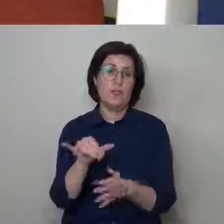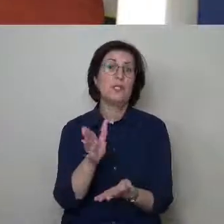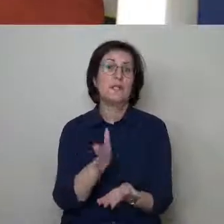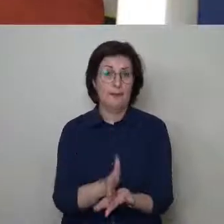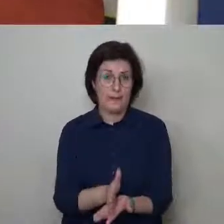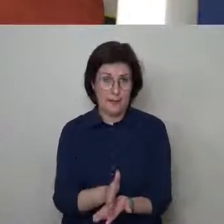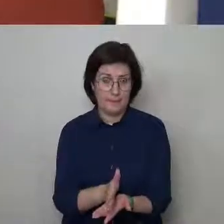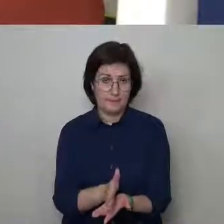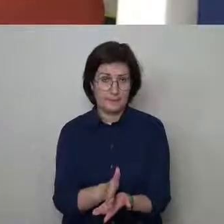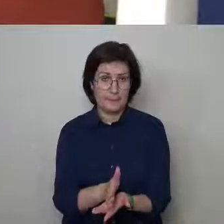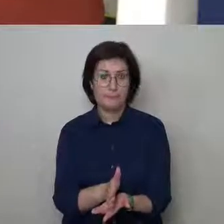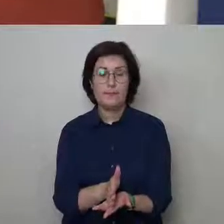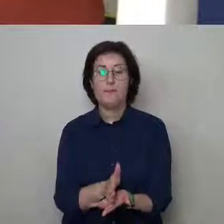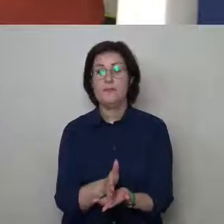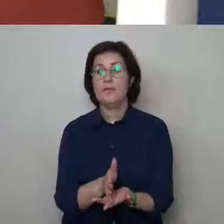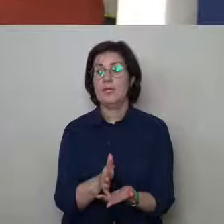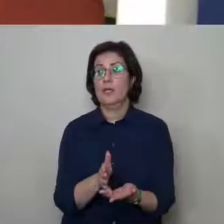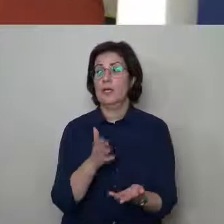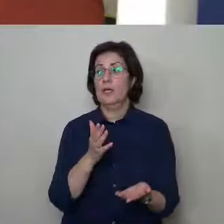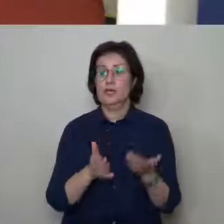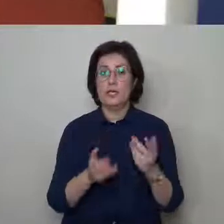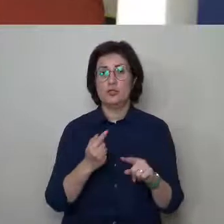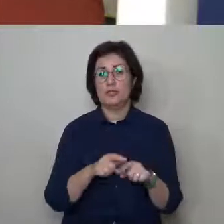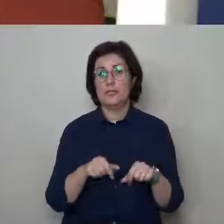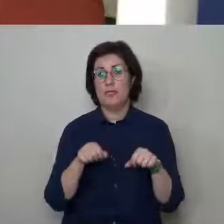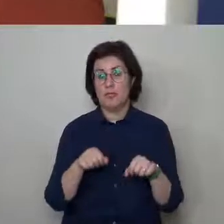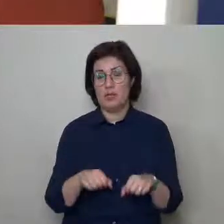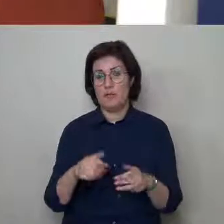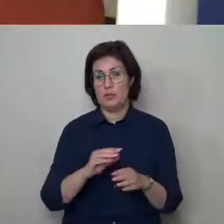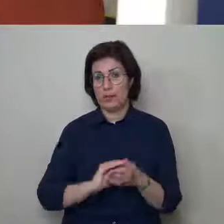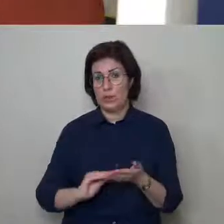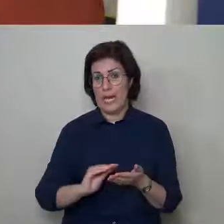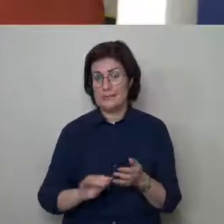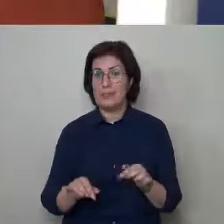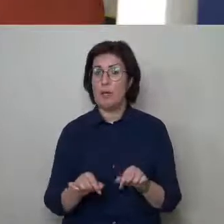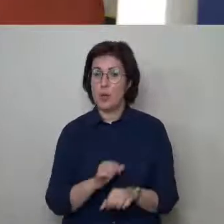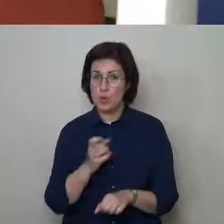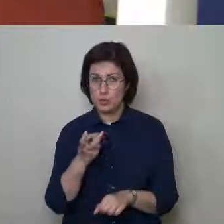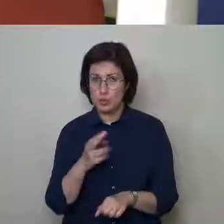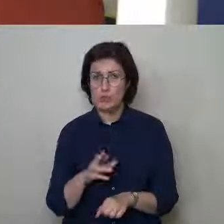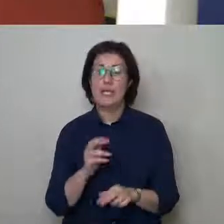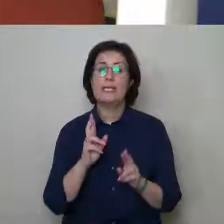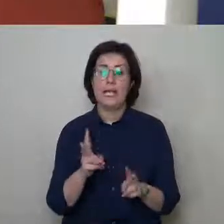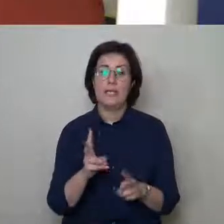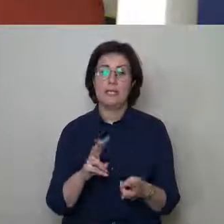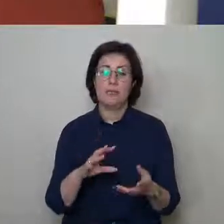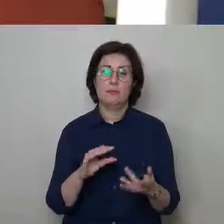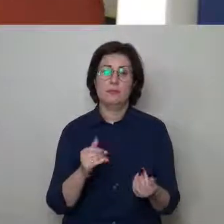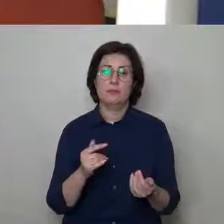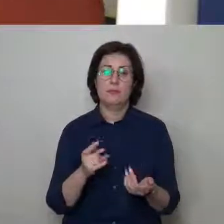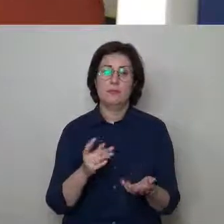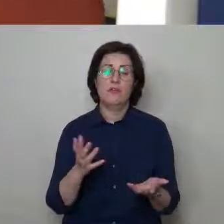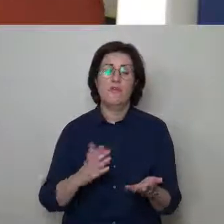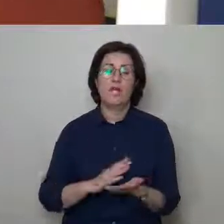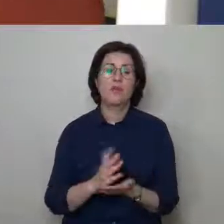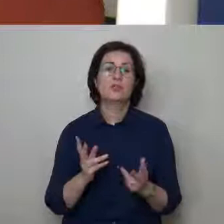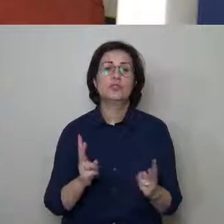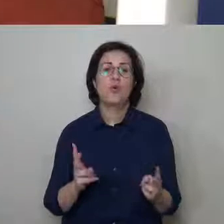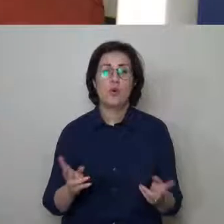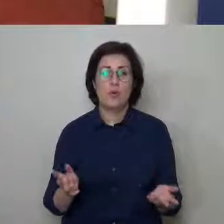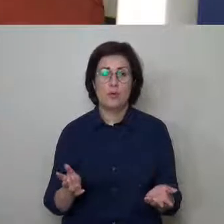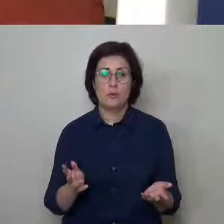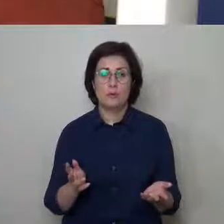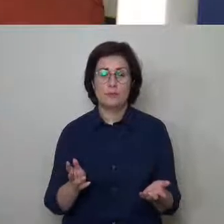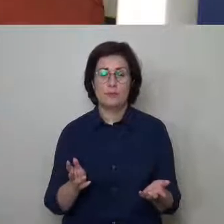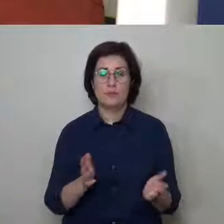tabulation of the votes. So, for example, if this right of a journalist is violated, who should